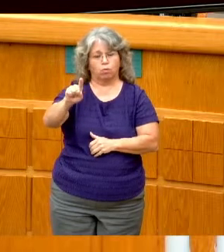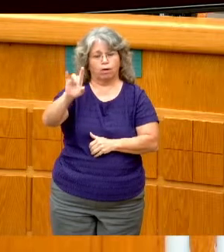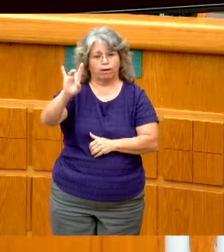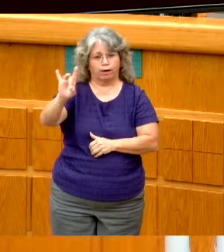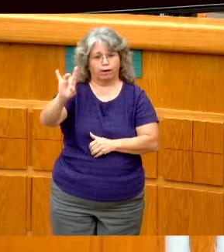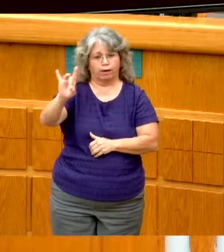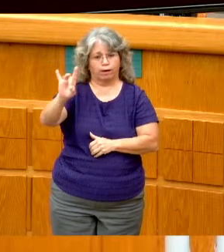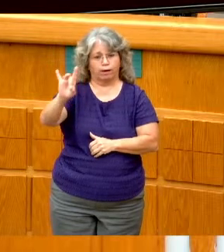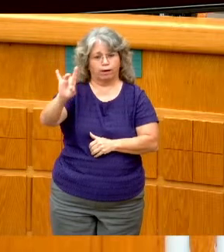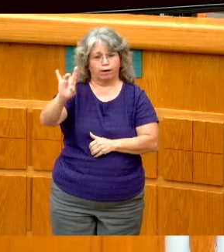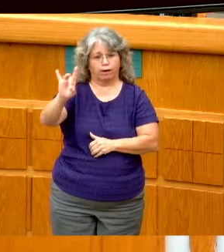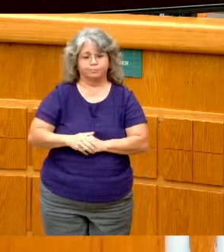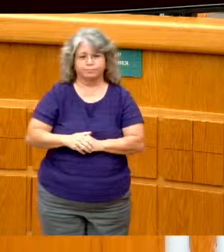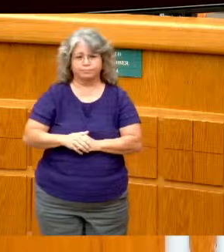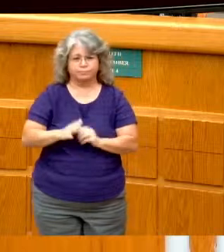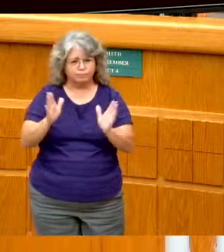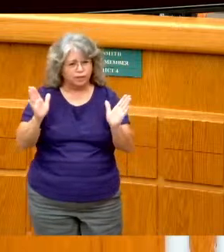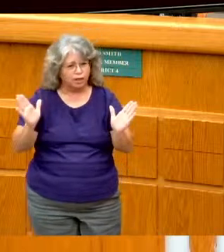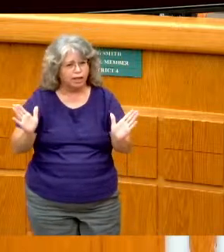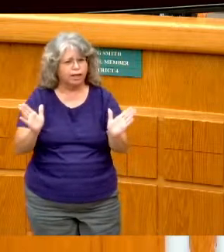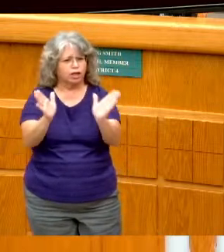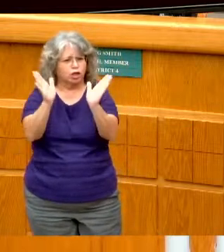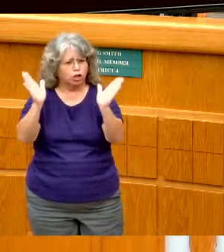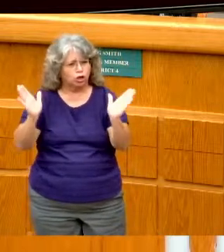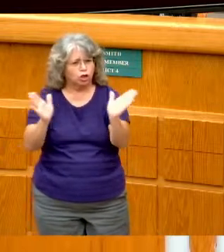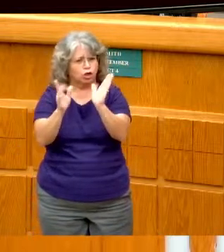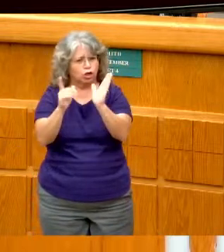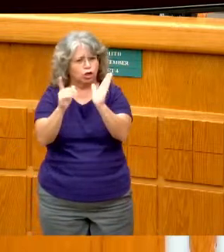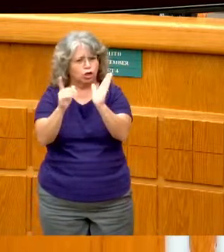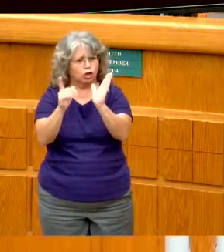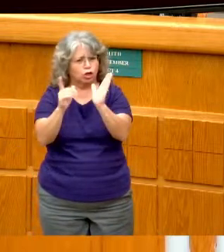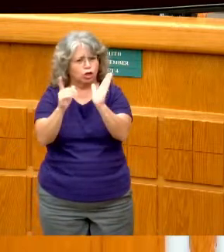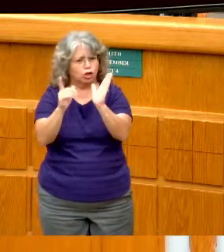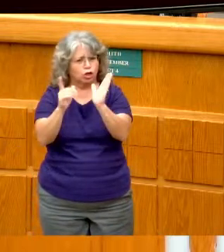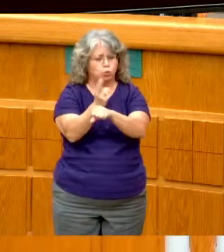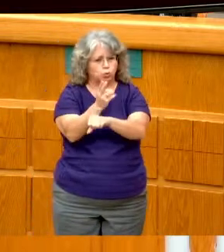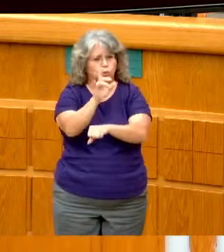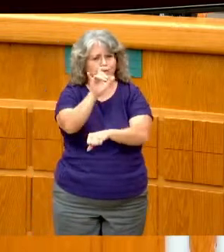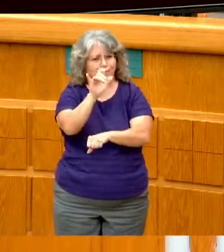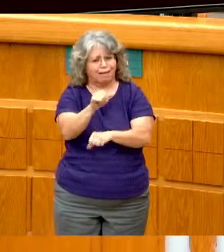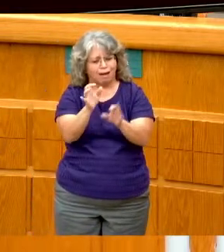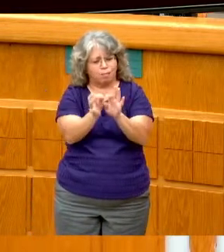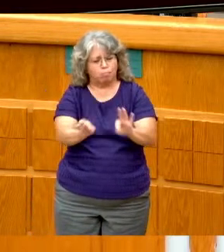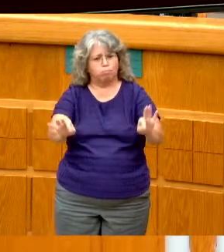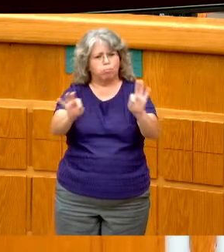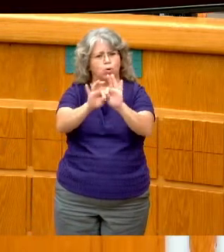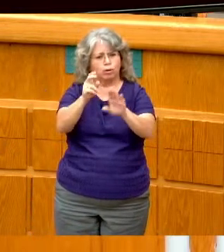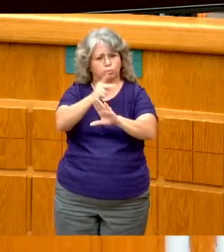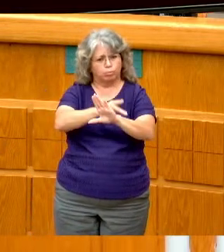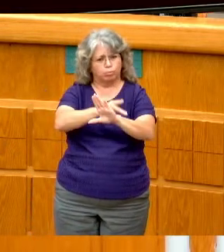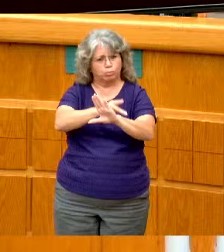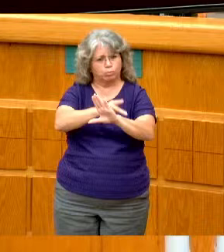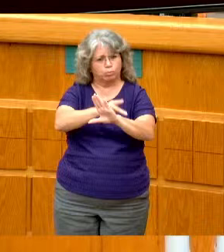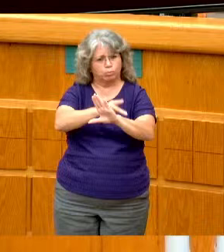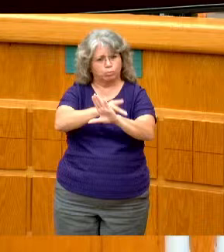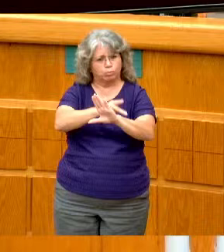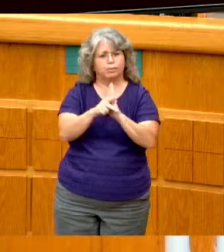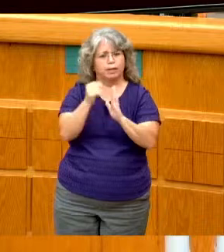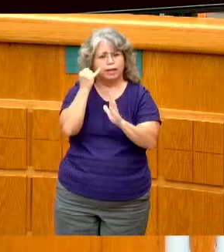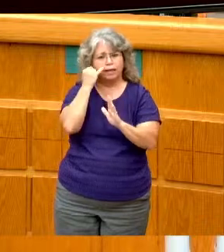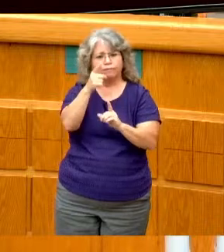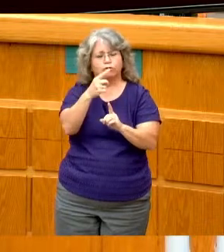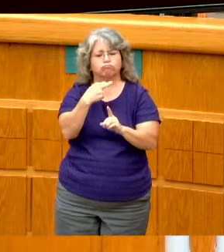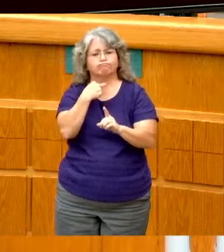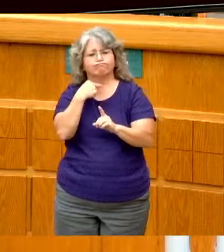1-888-728-0018. I would like to encourage you to use this valuable program to get your vaccine if you are a homebound